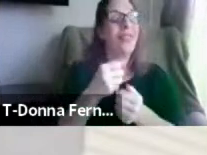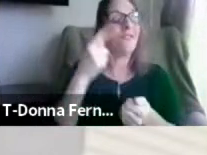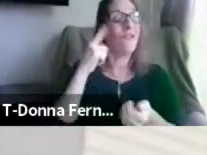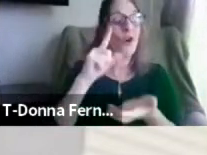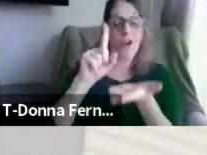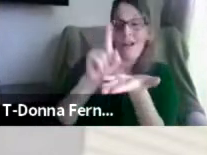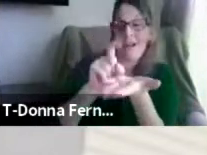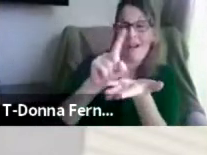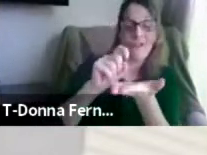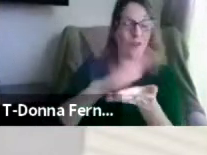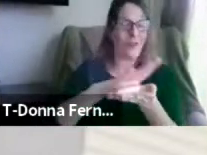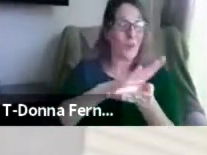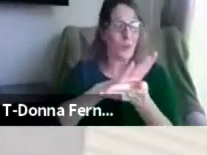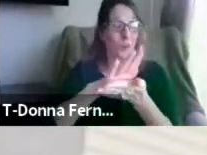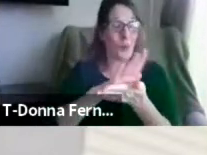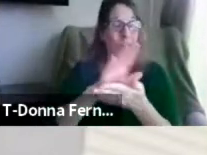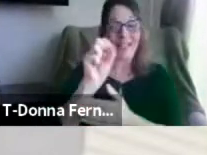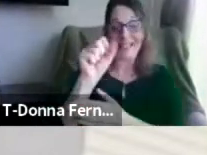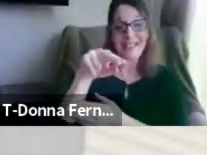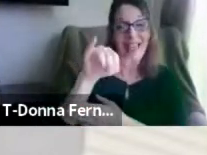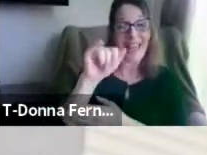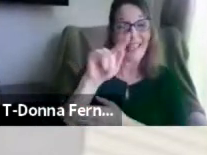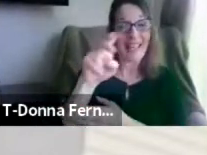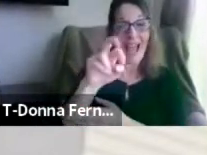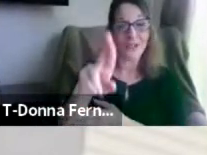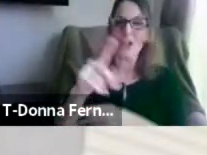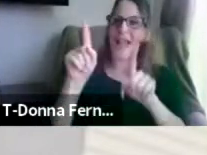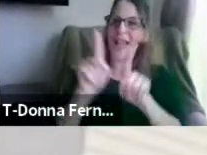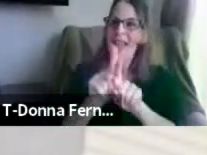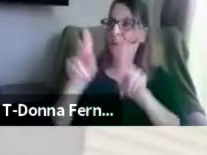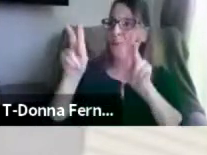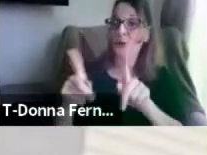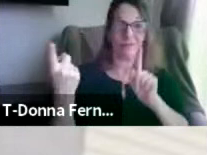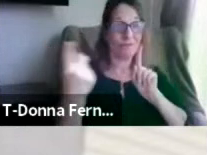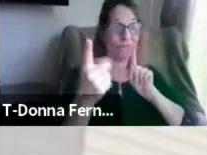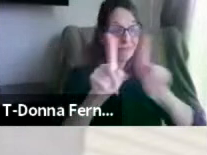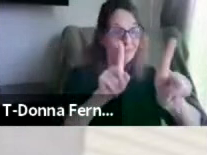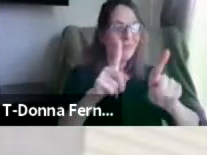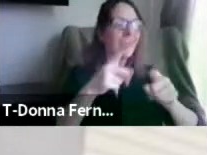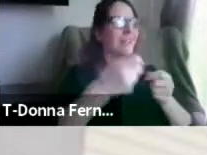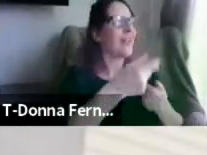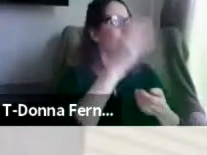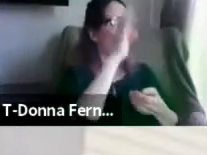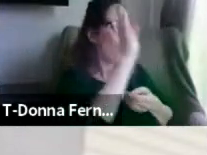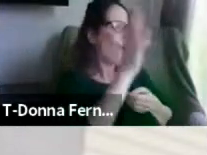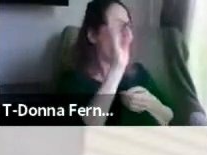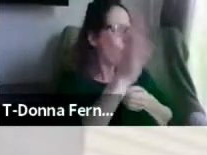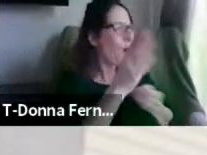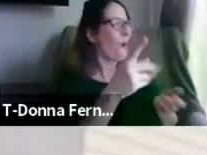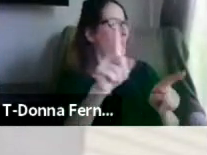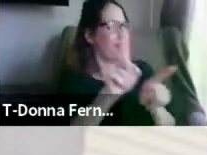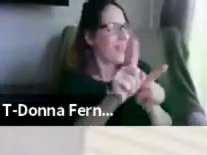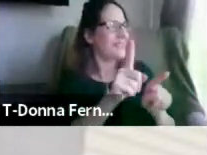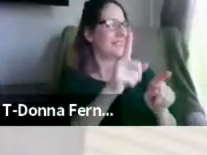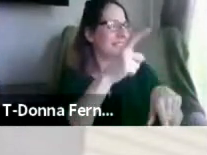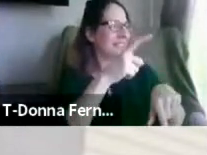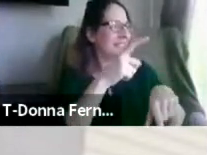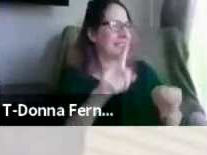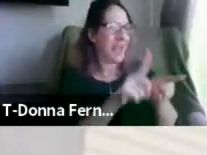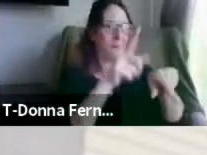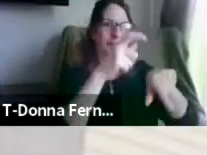can push that sanitizer into the people's hands as they're coming through the door. And that also gives them the opportunity to count